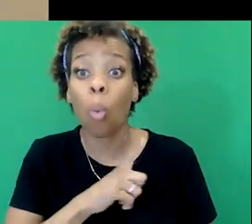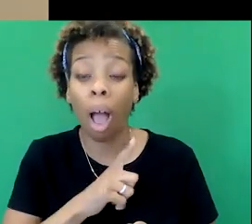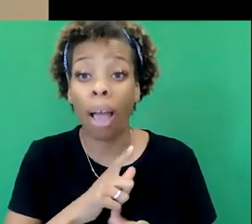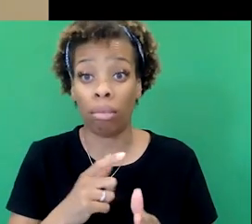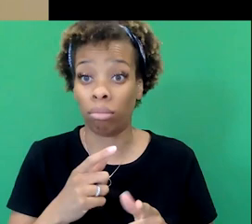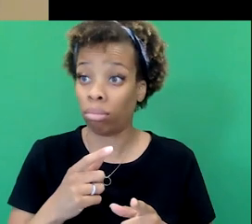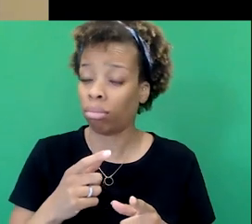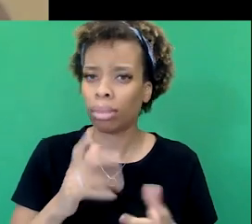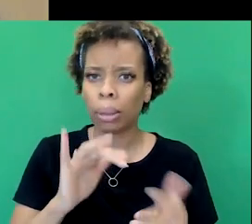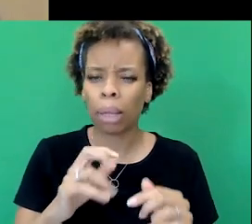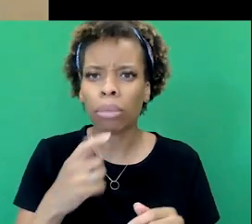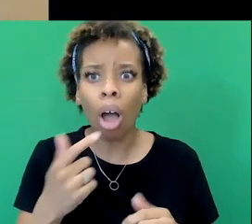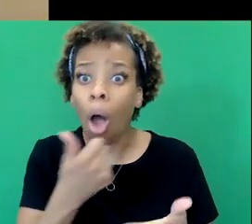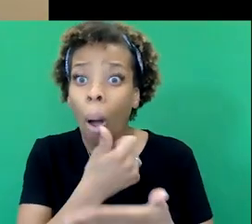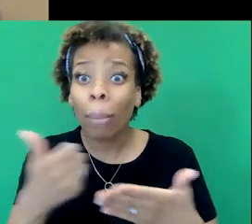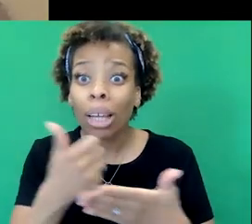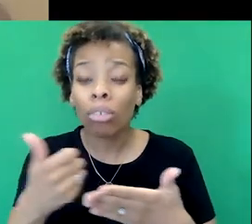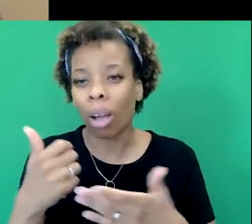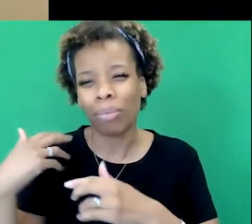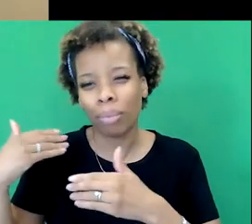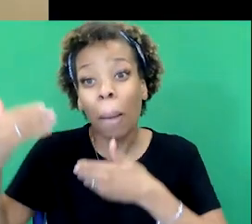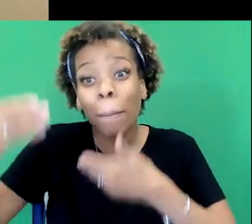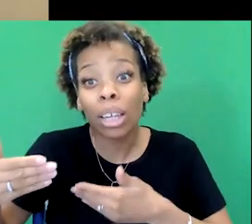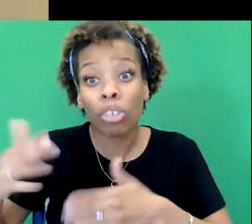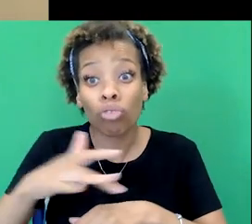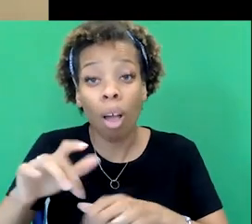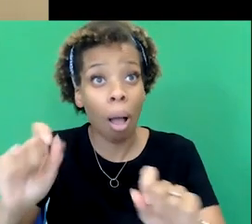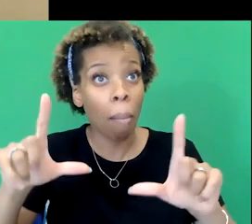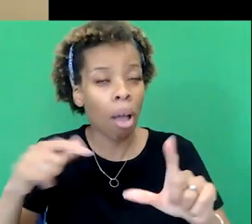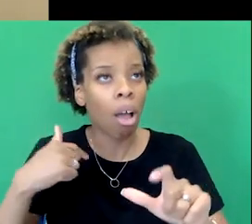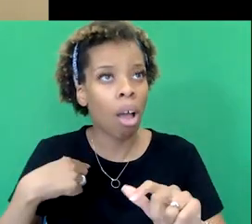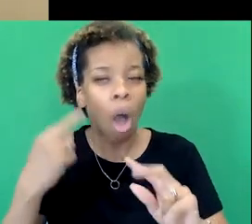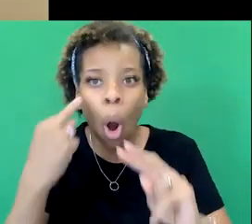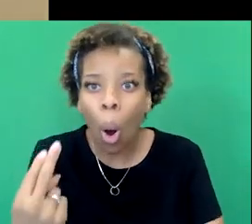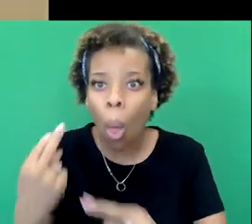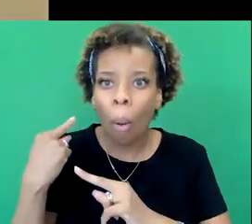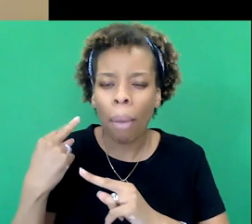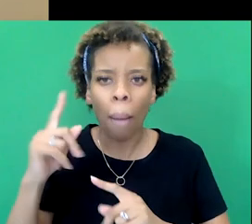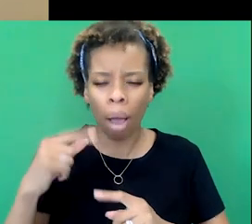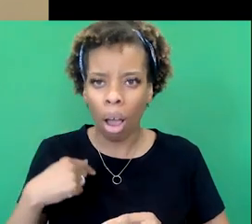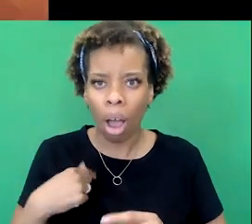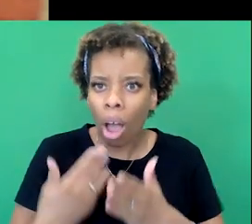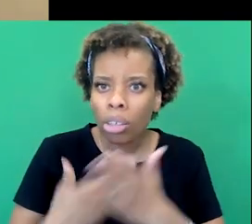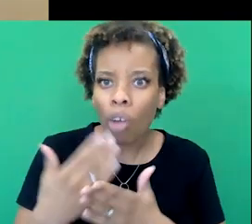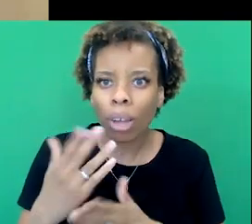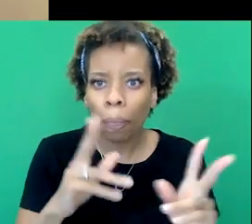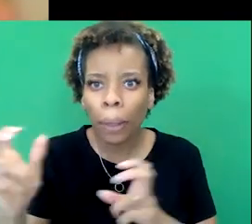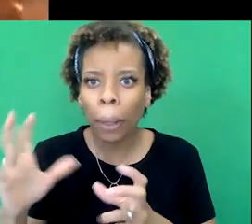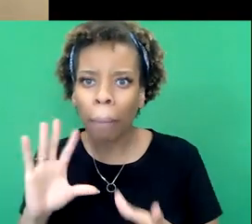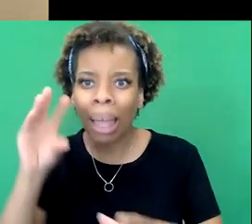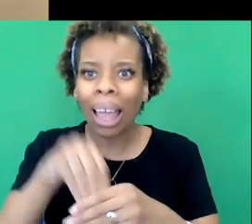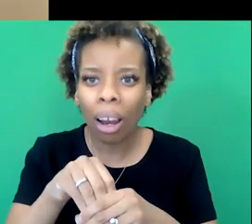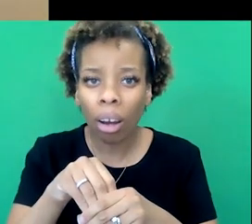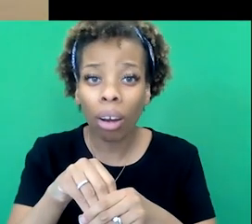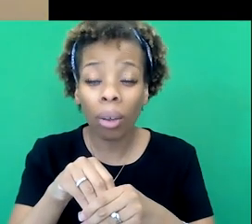back when we look at period drama, is we add so much of the present day to it and our own prejudices and things. And what